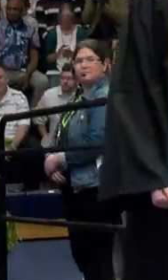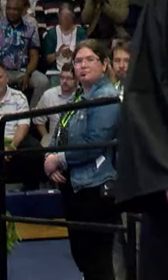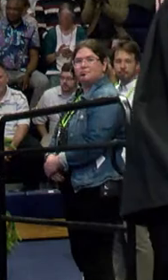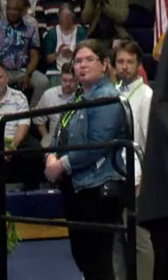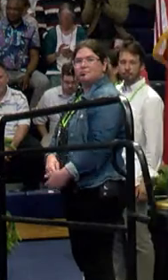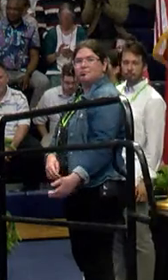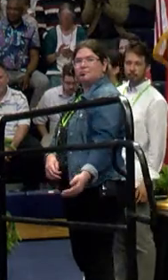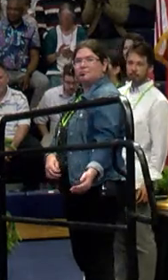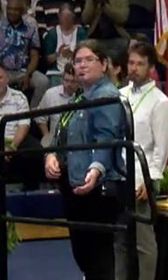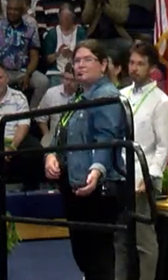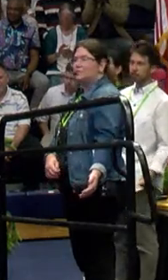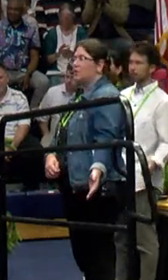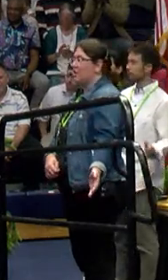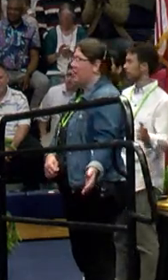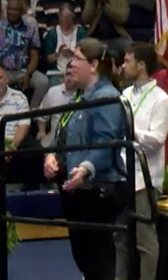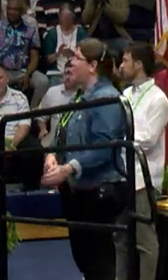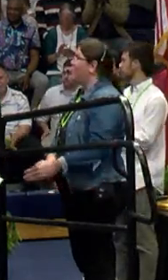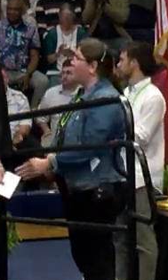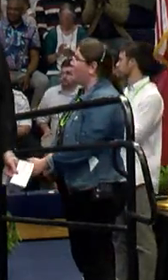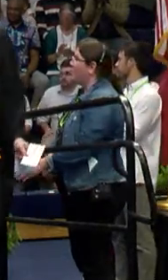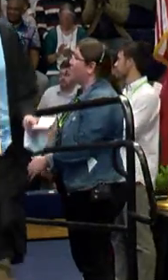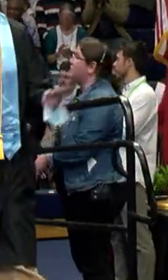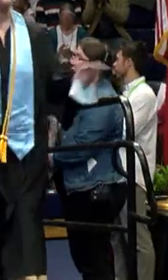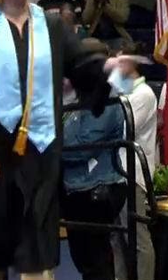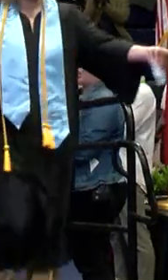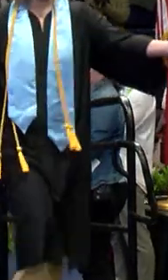Ashton Elizabeth Vanderbeek,